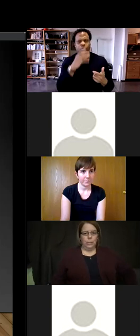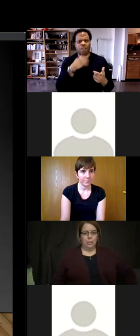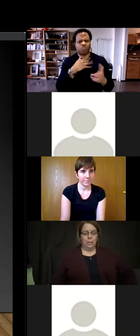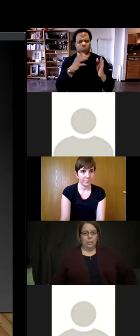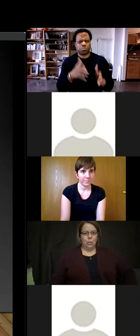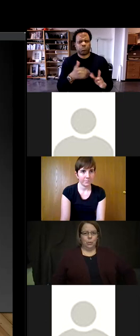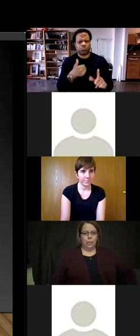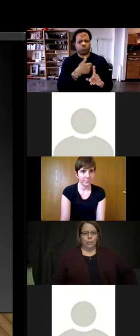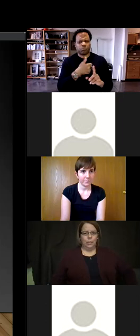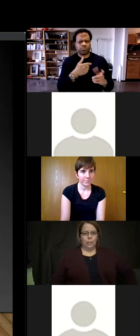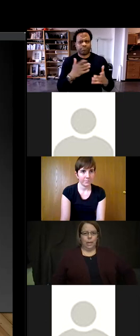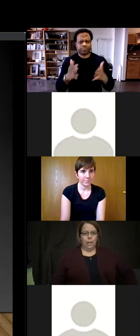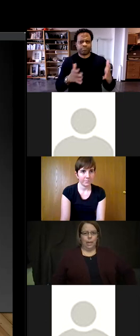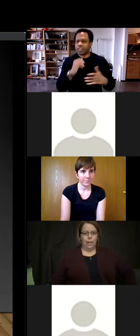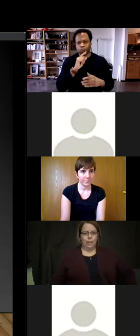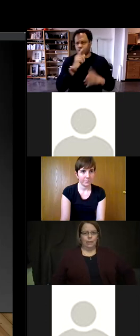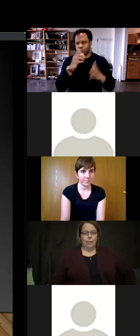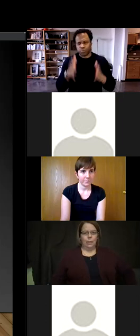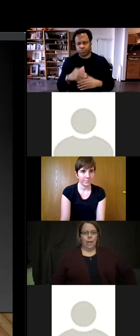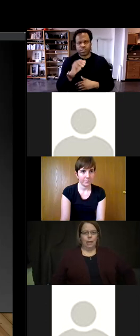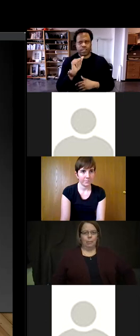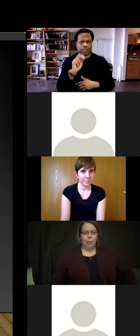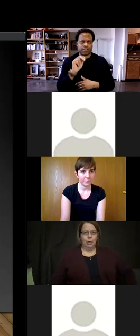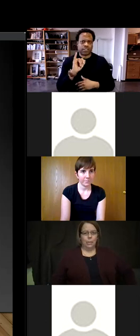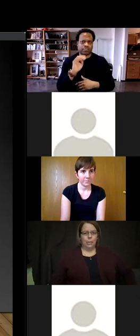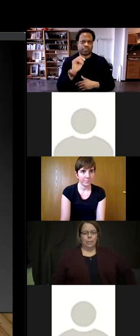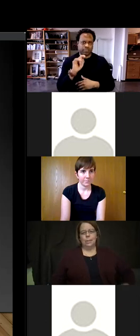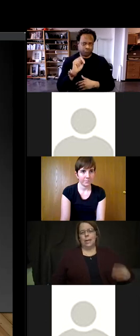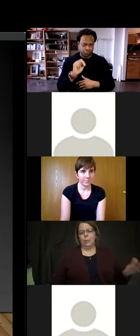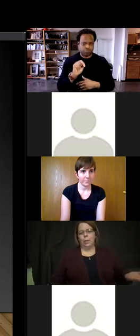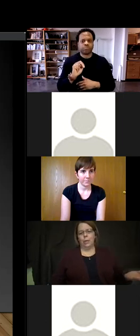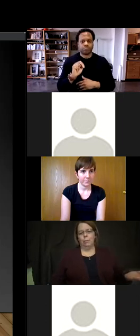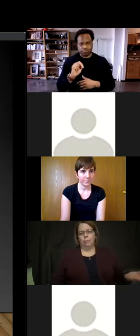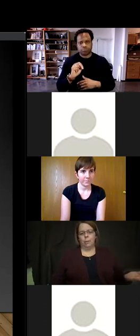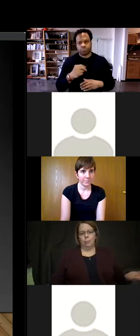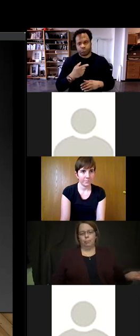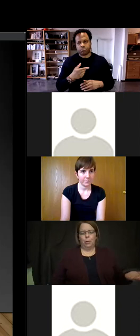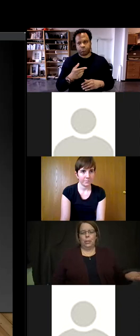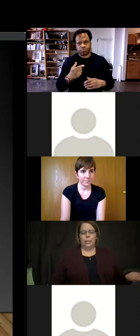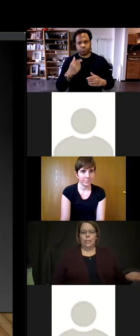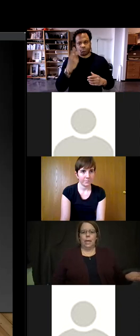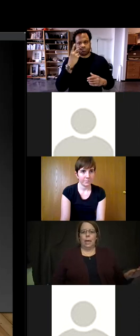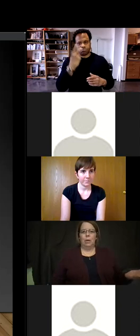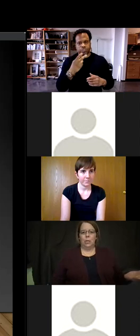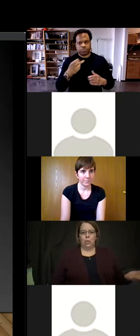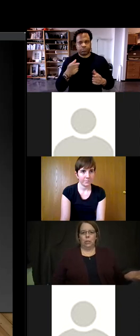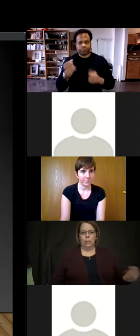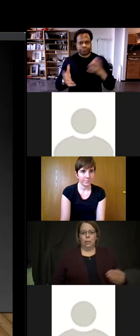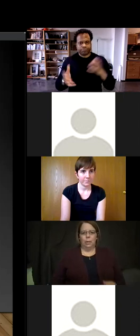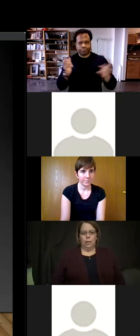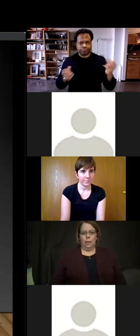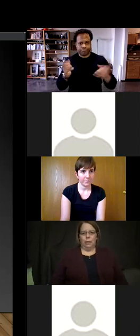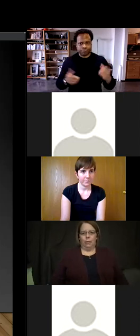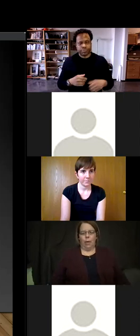where you speak into it, and then a person, it's not really a person, it's an